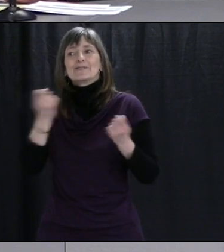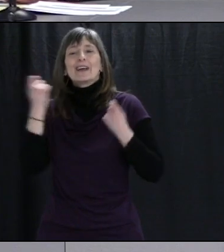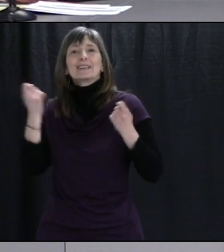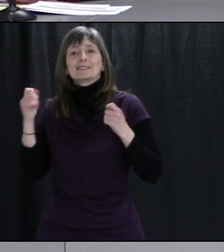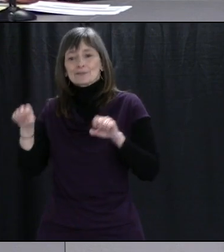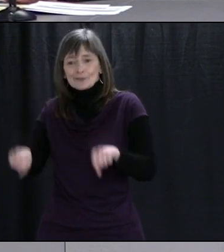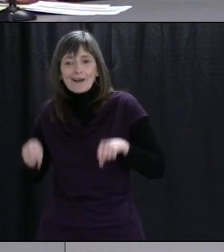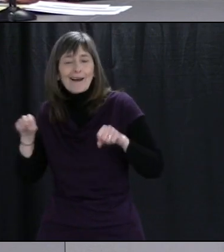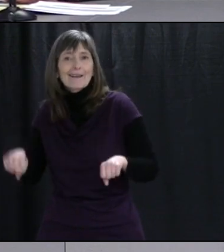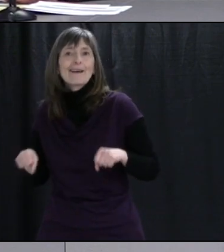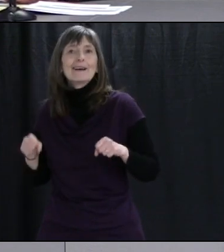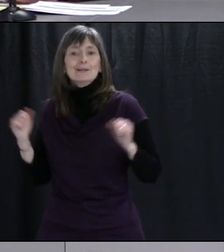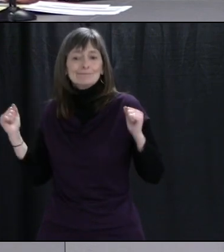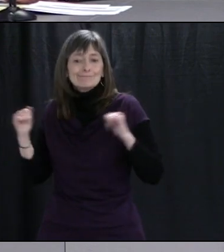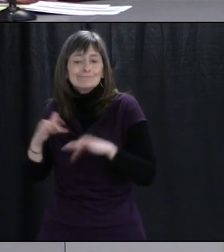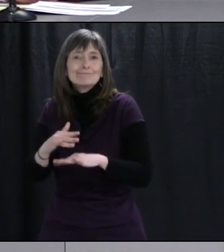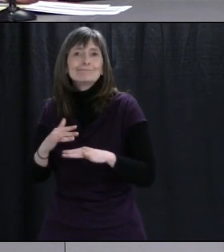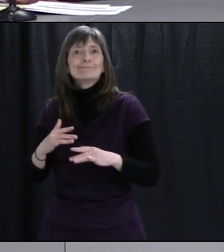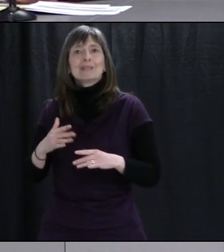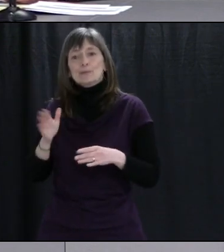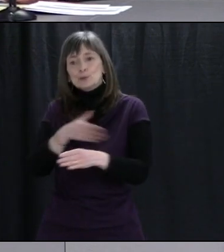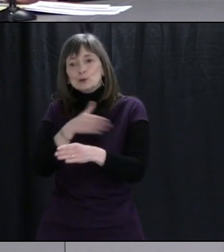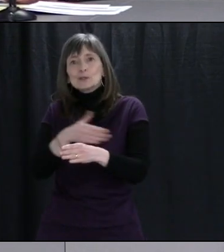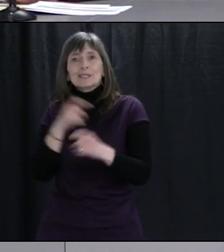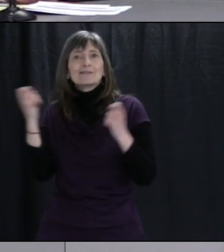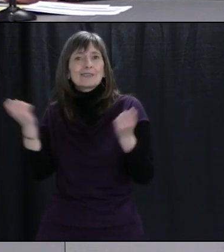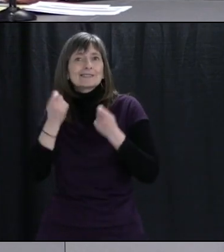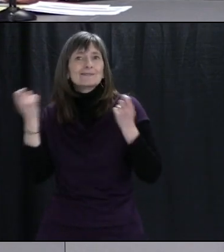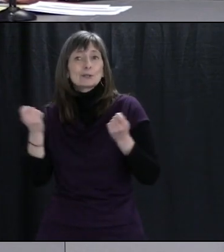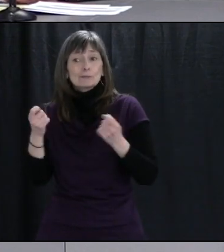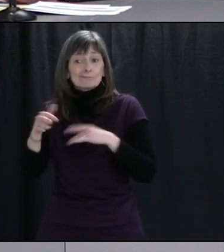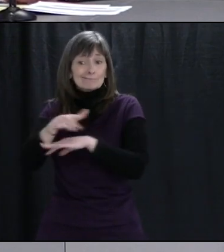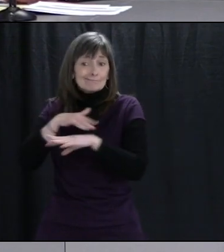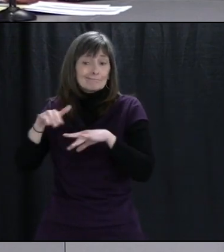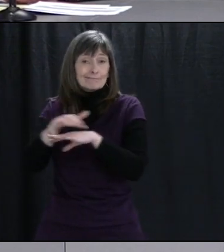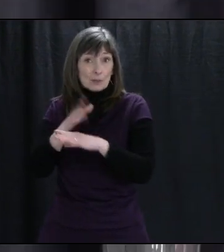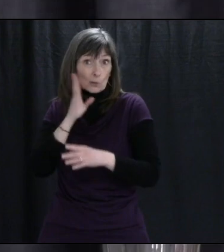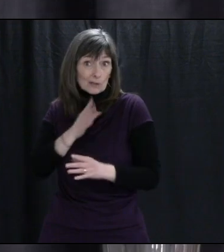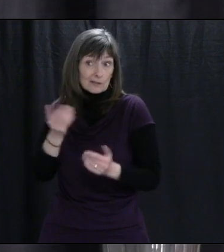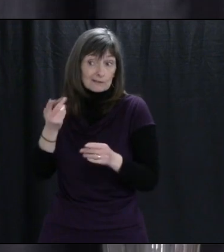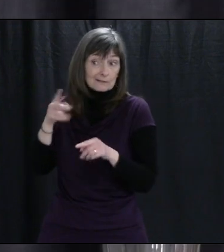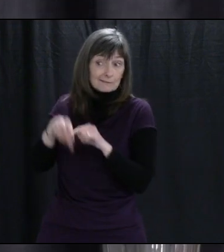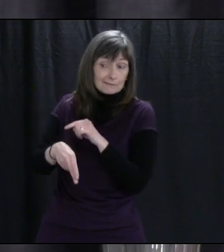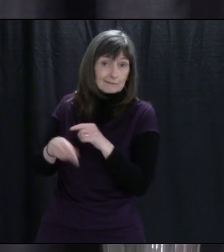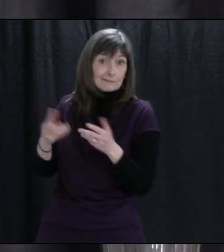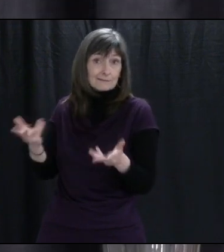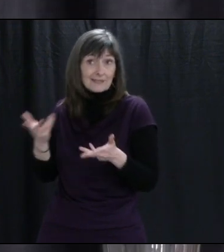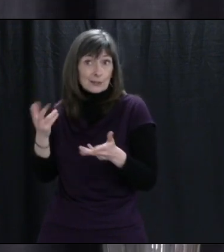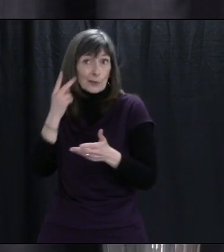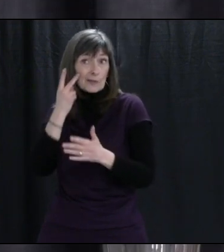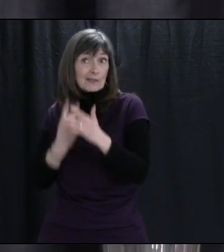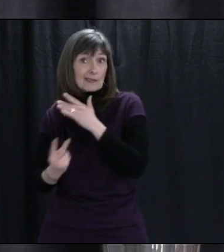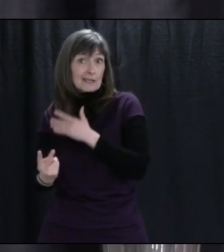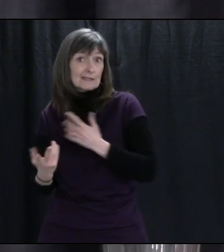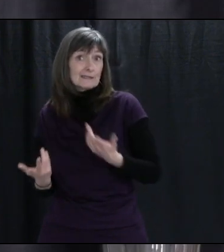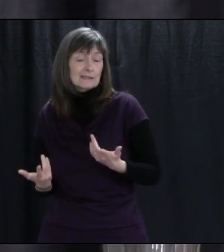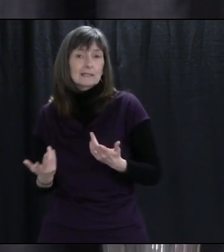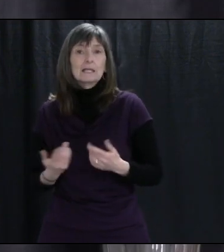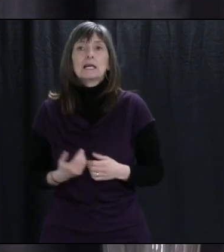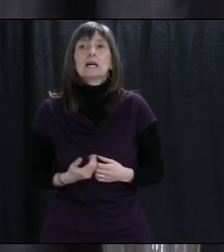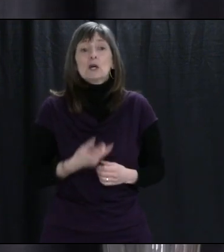any large crowds that late into the summer? From the point of view of our epidemiology, from